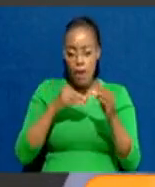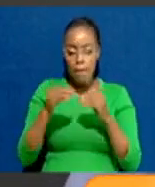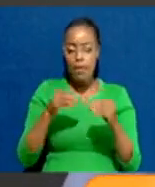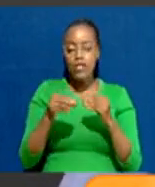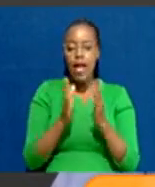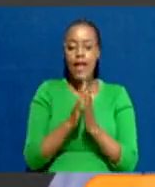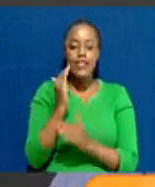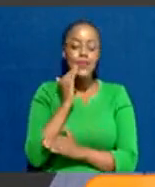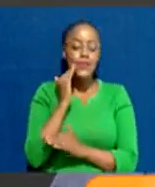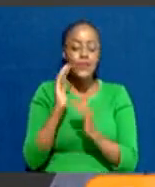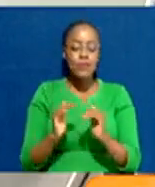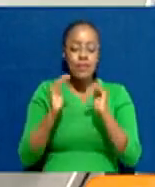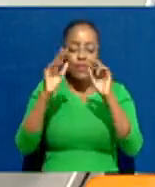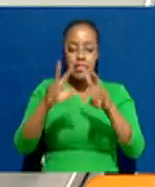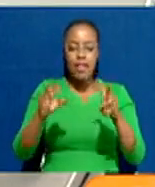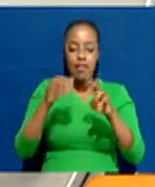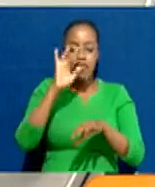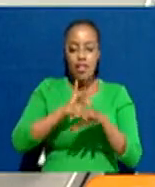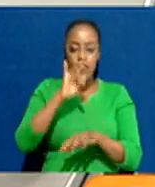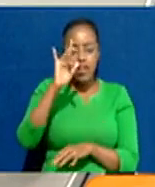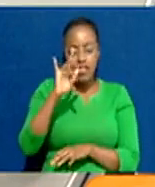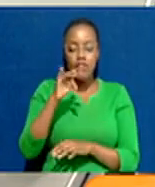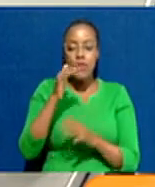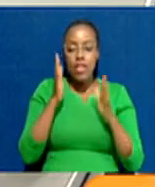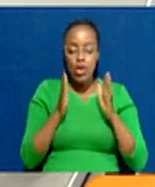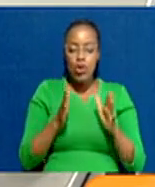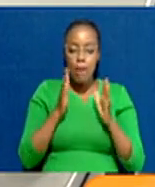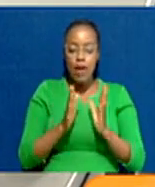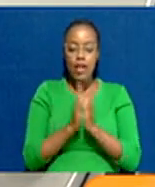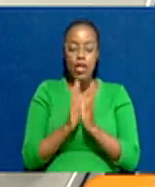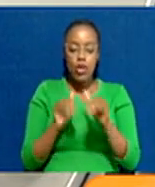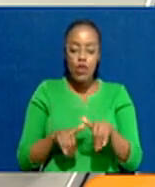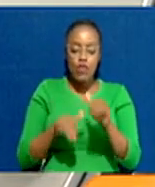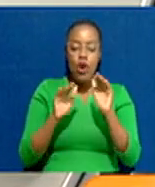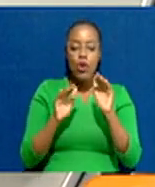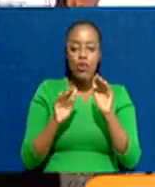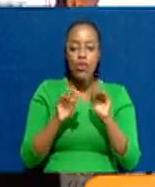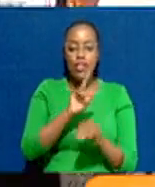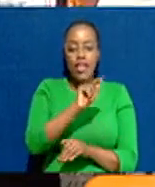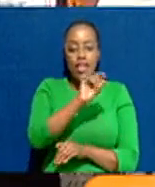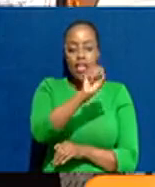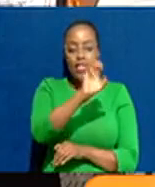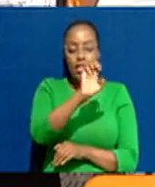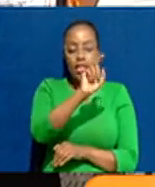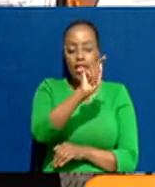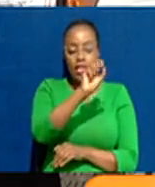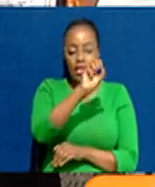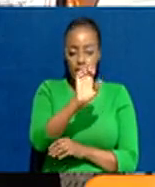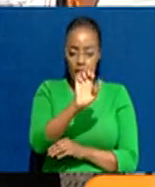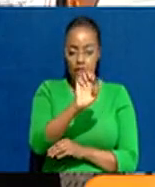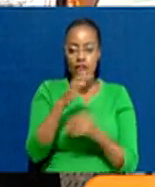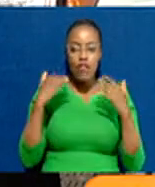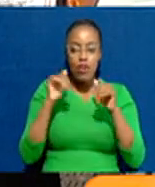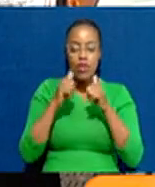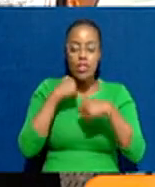Siaya to scale up surveillance of infections among humans and track the population of sesameflies that carry the parasite